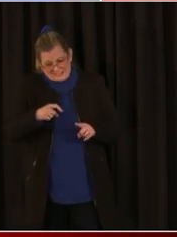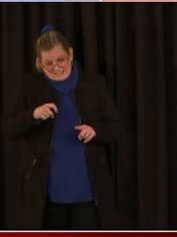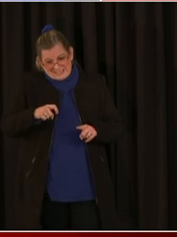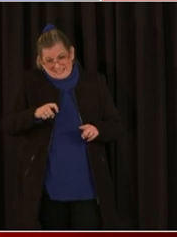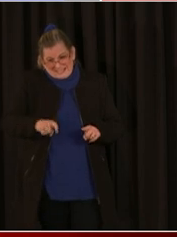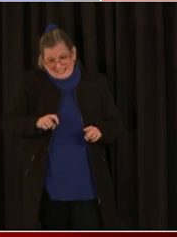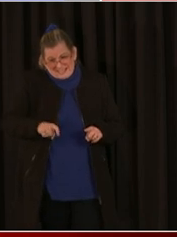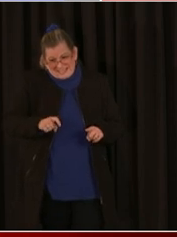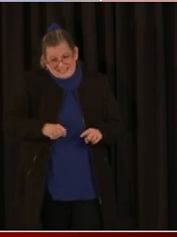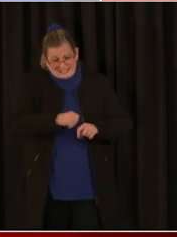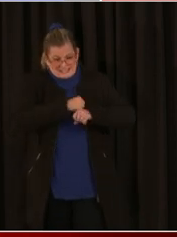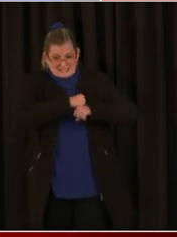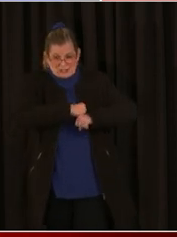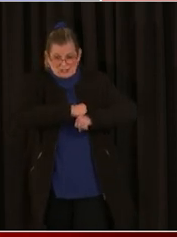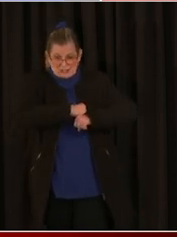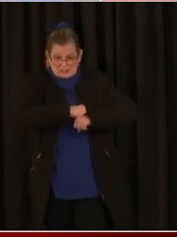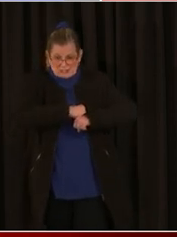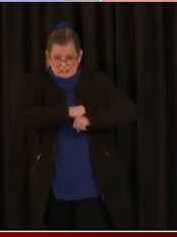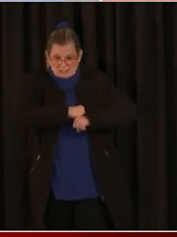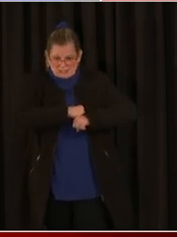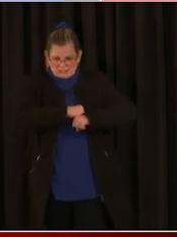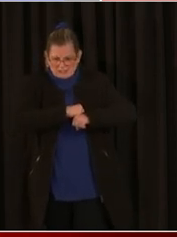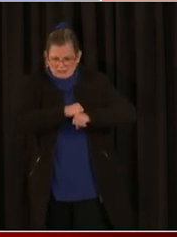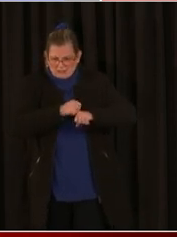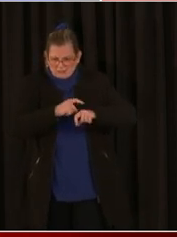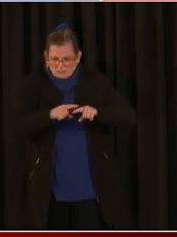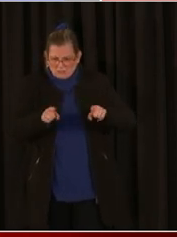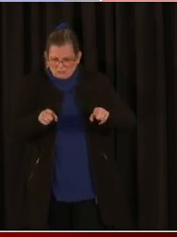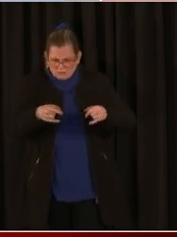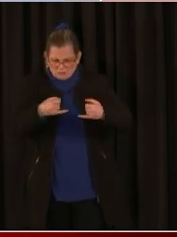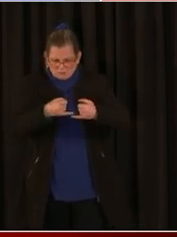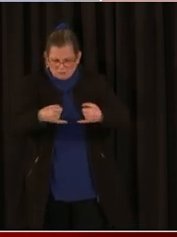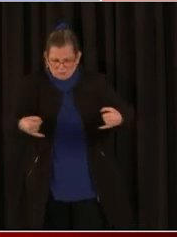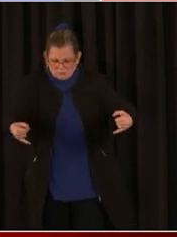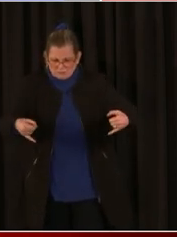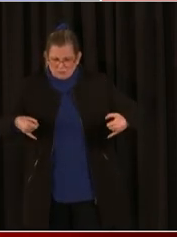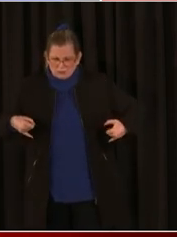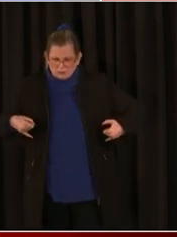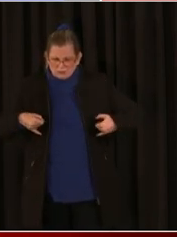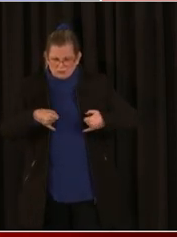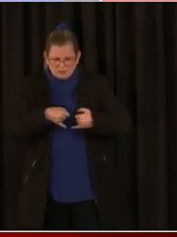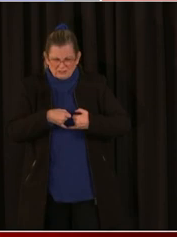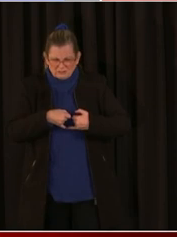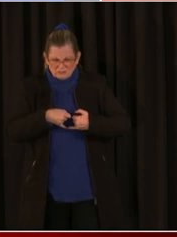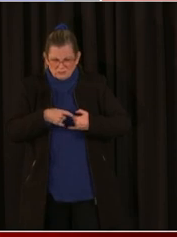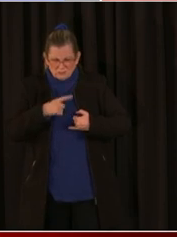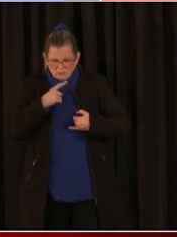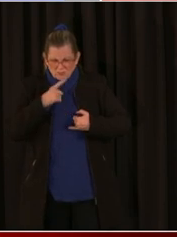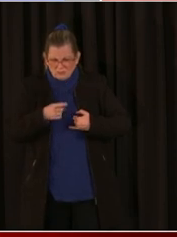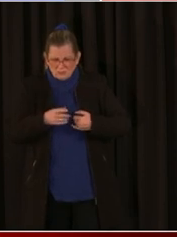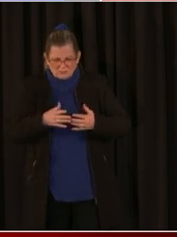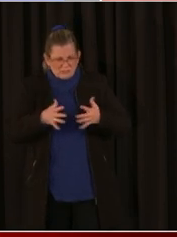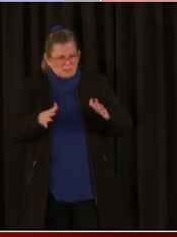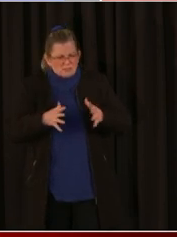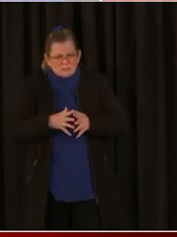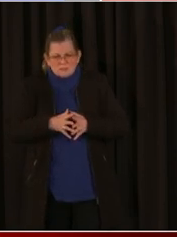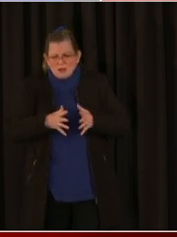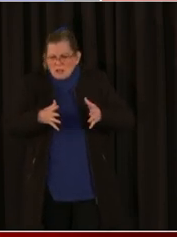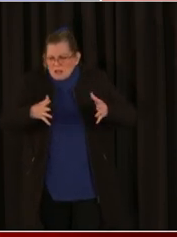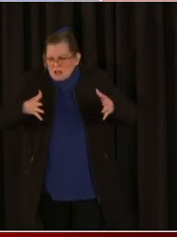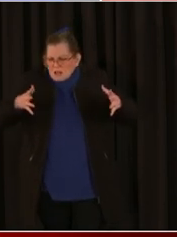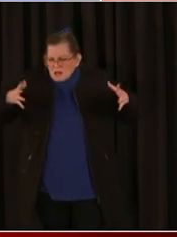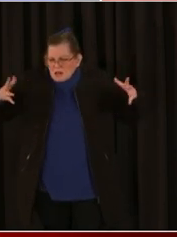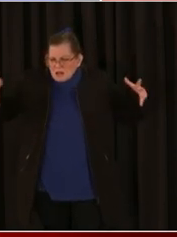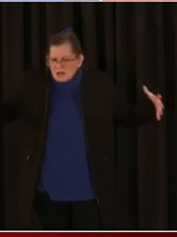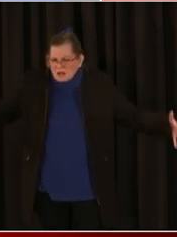need for security there, but the perimeter is vast and goes way beyond just the House and